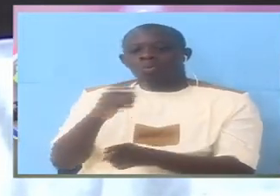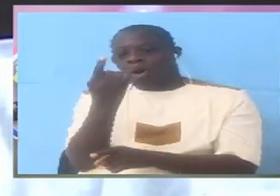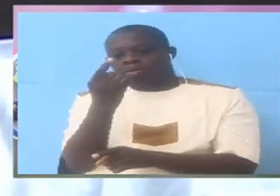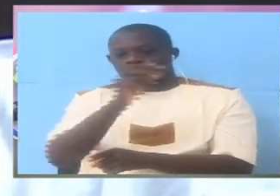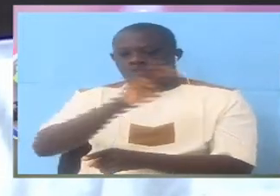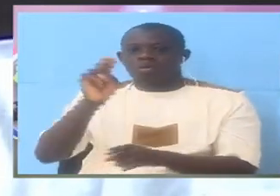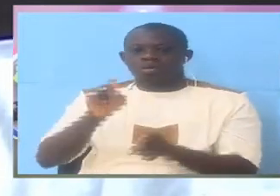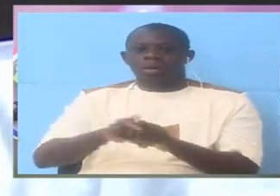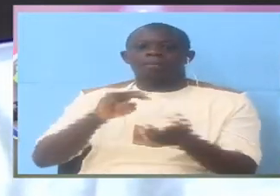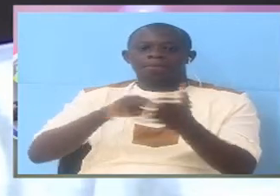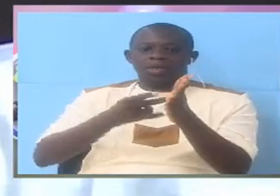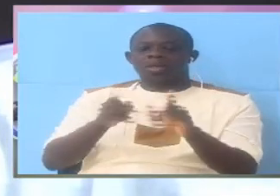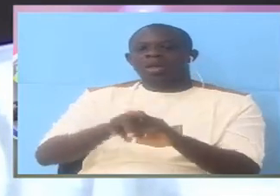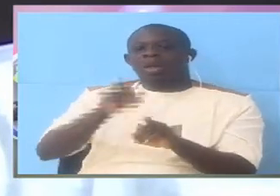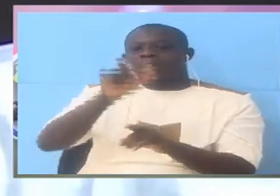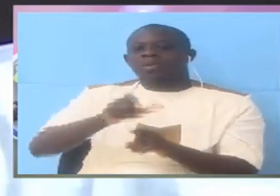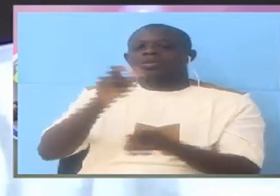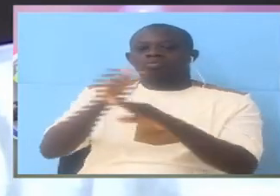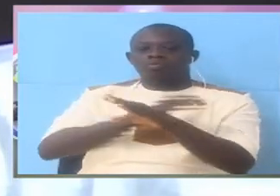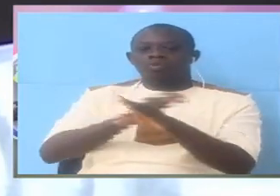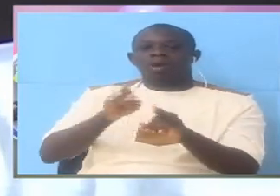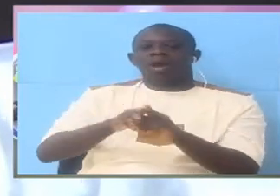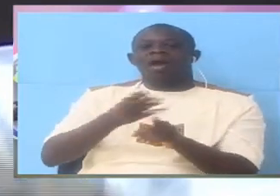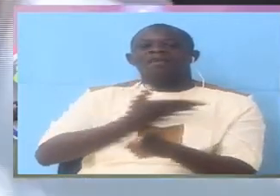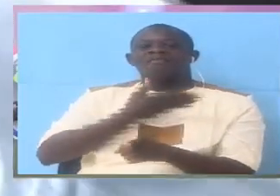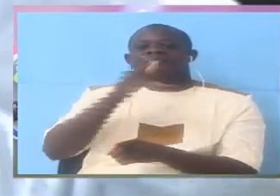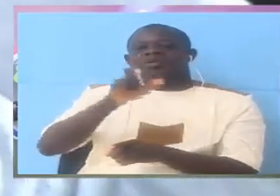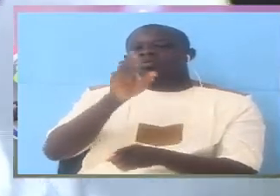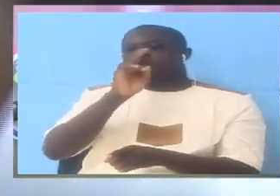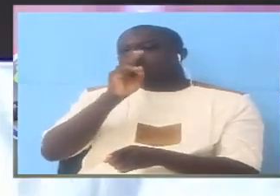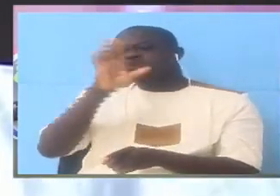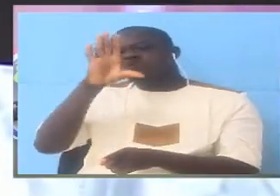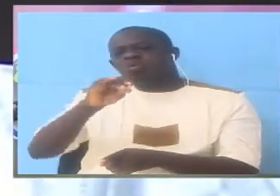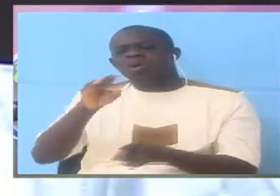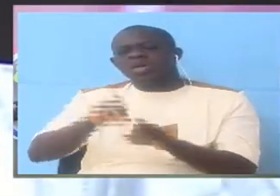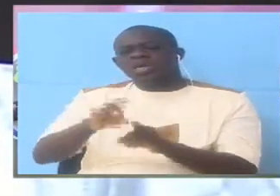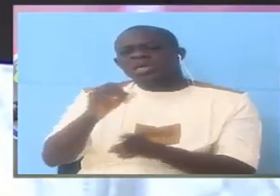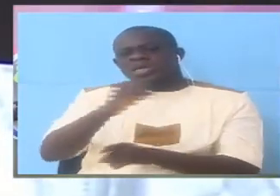It was a money doubler called Sisoko. Something Sisoko.